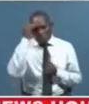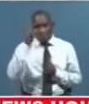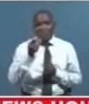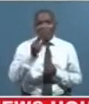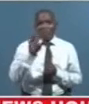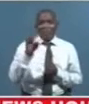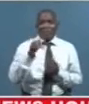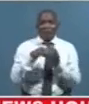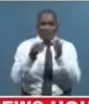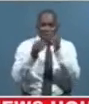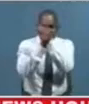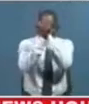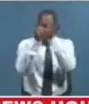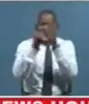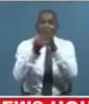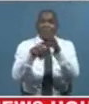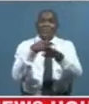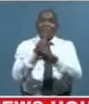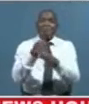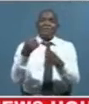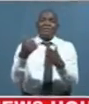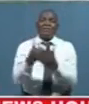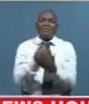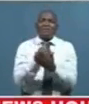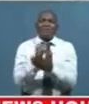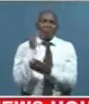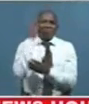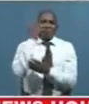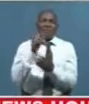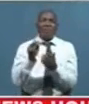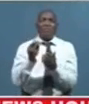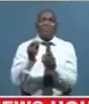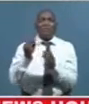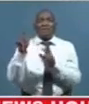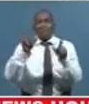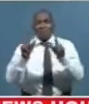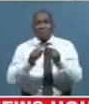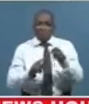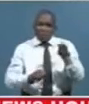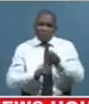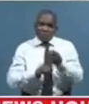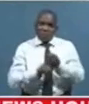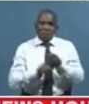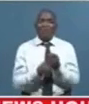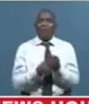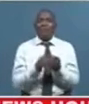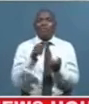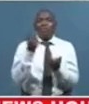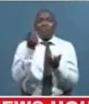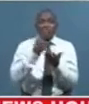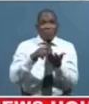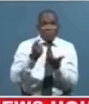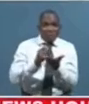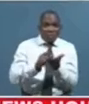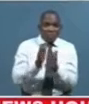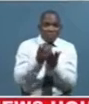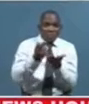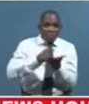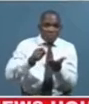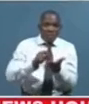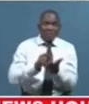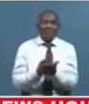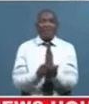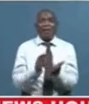vision of establishing a unit of excellence to coordinate and support scientific publishing in our university.